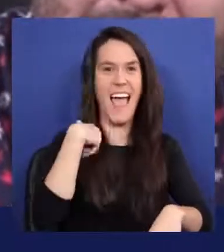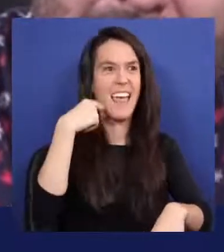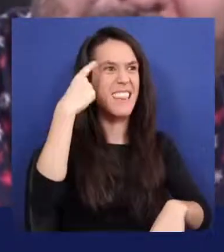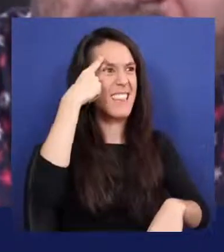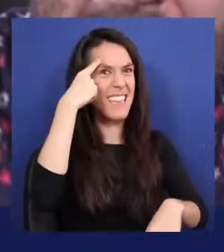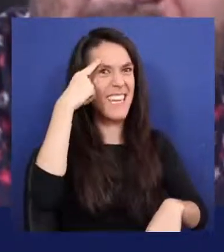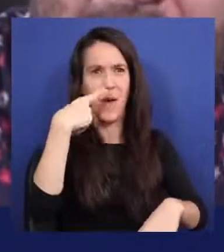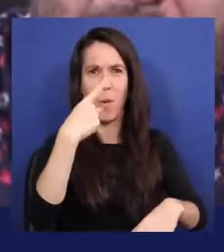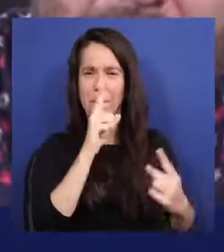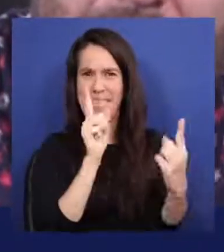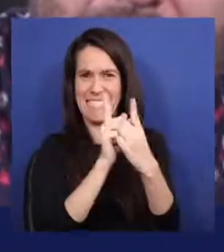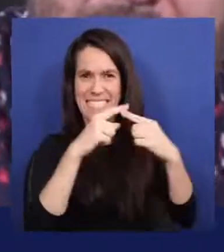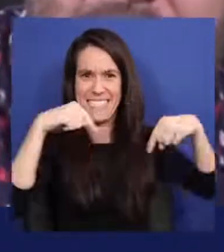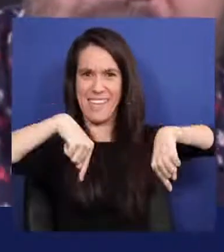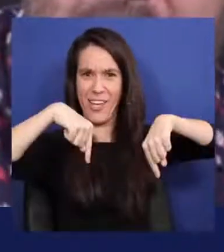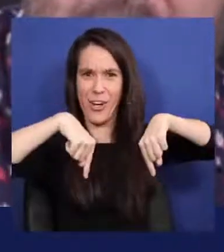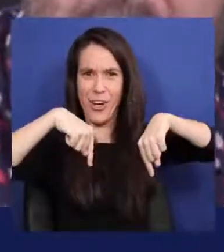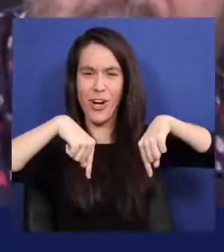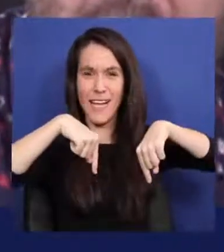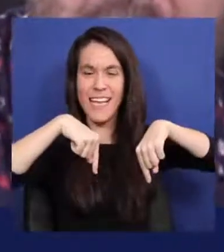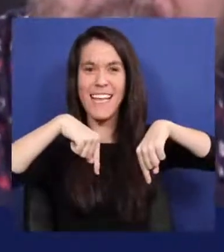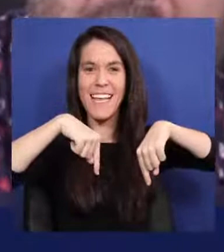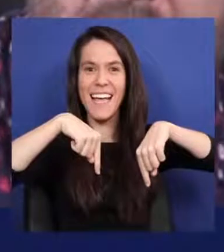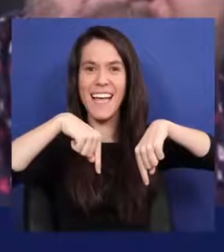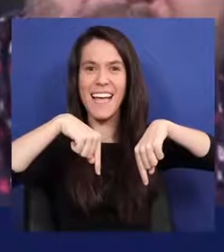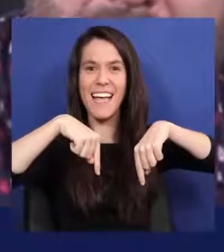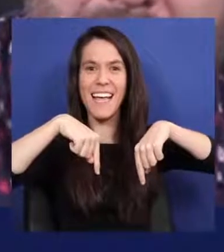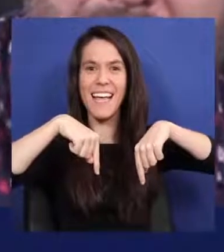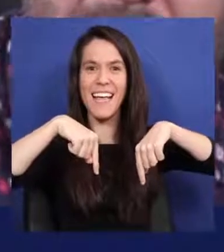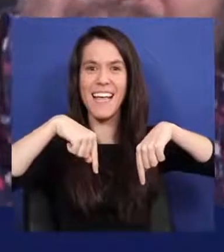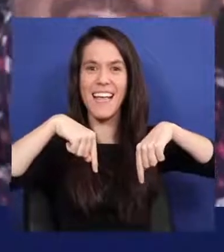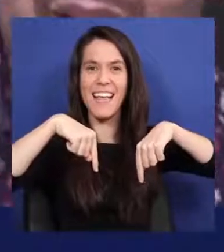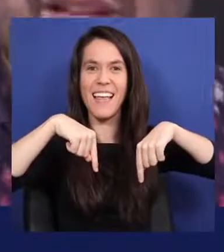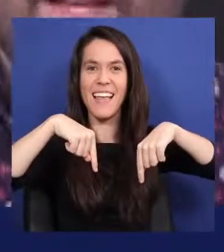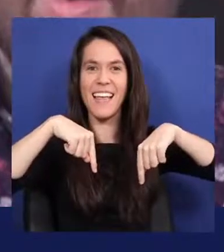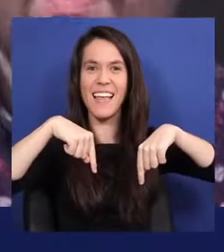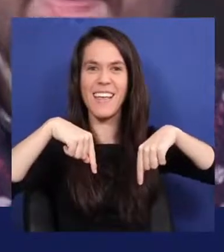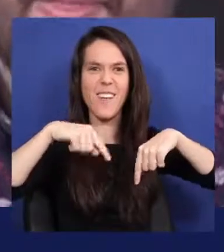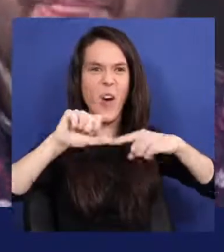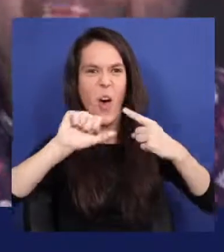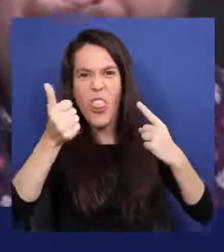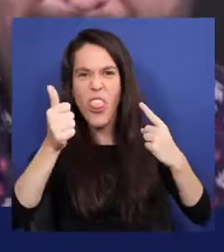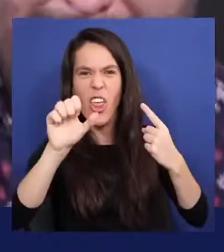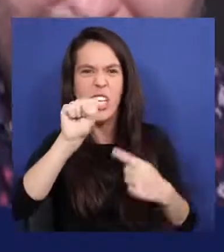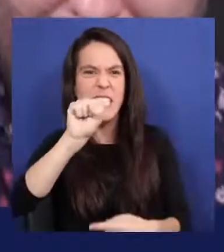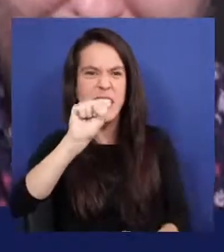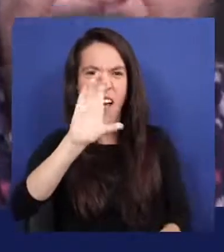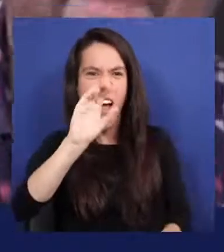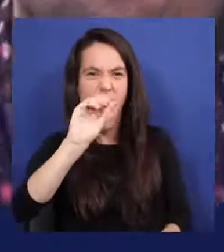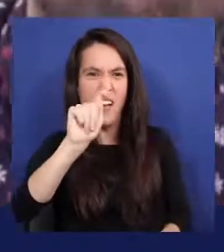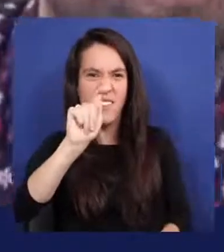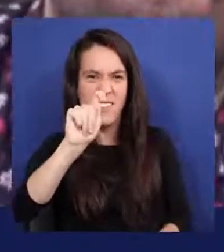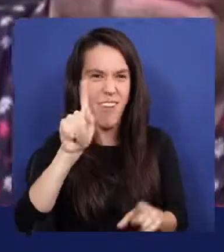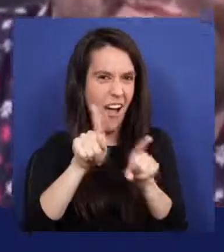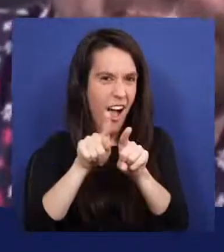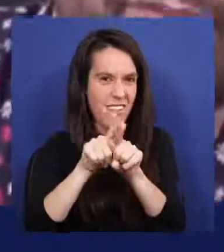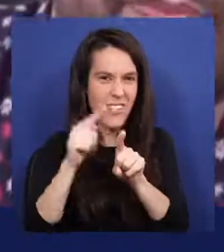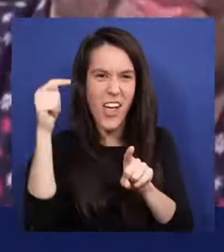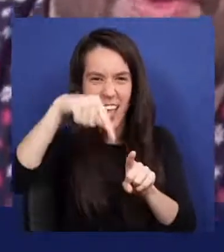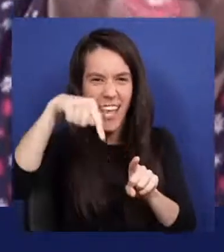ago. And I think Scott Gottlieb was here with his Red Short tour.